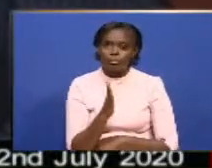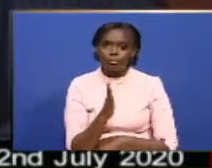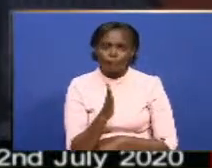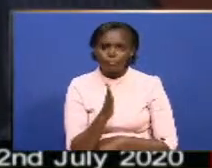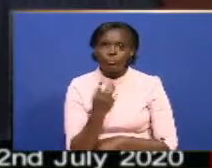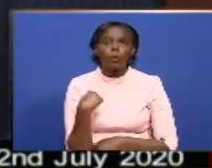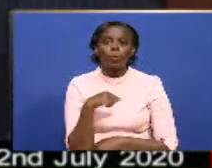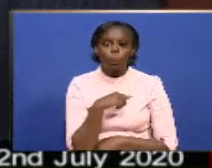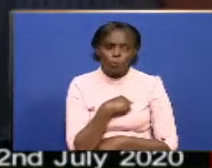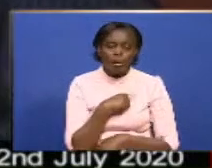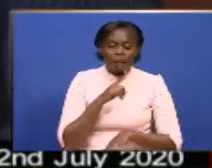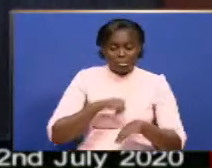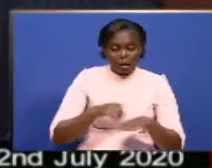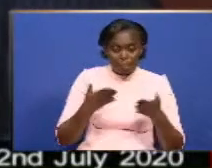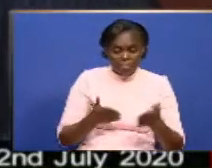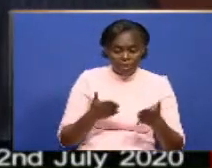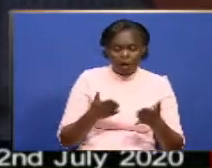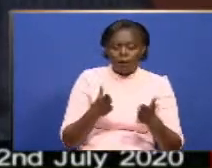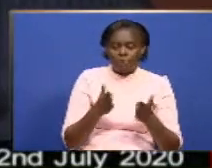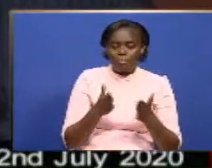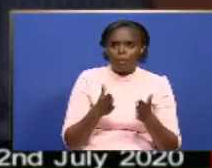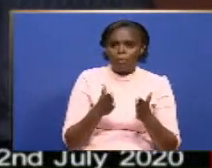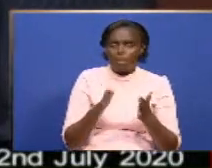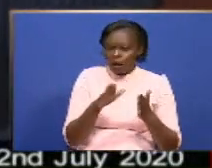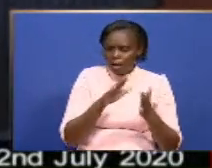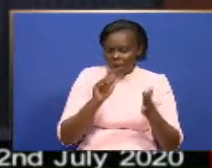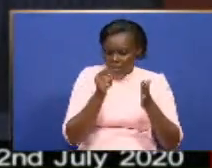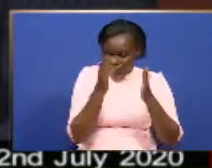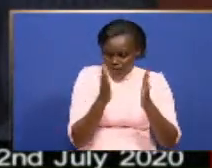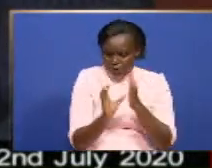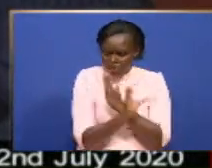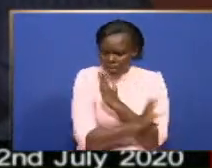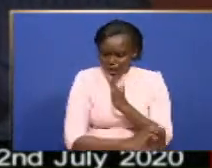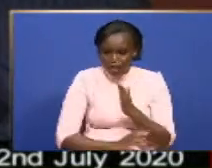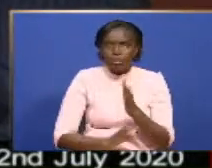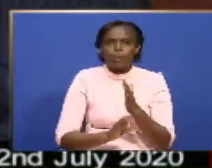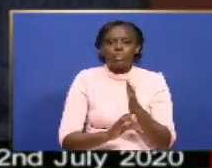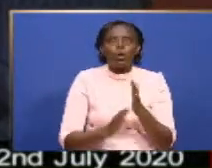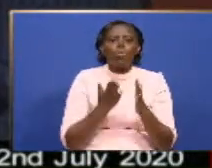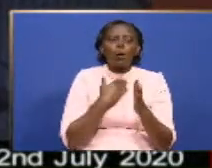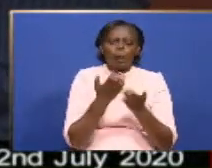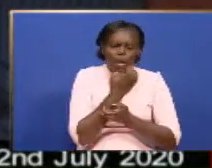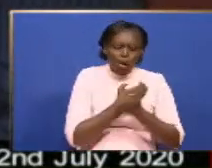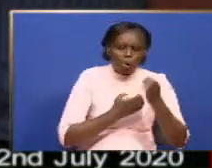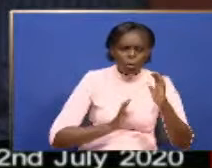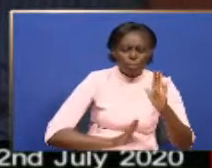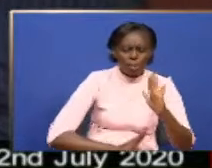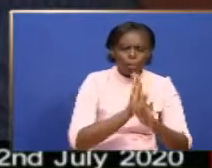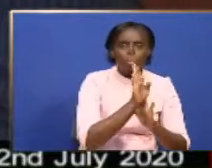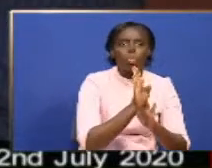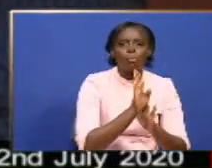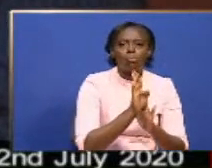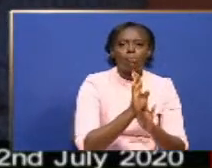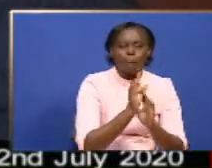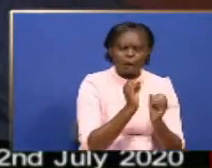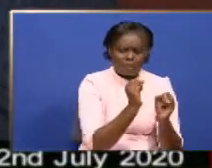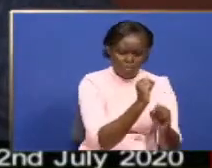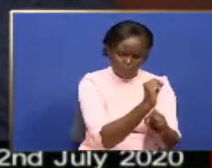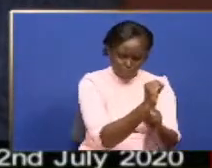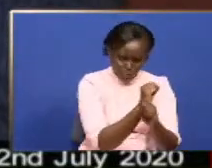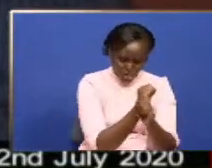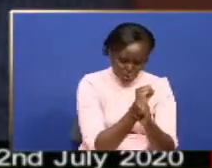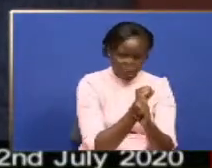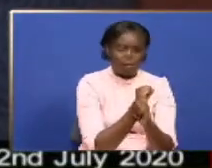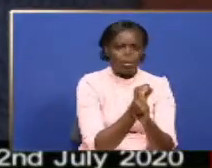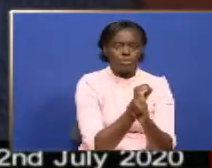we are at a time and a place where Kenya is trying to take off economically. And I think we should safeguard what we